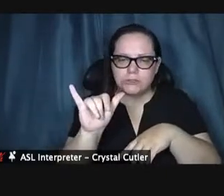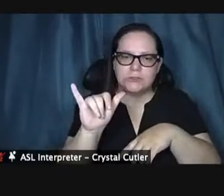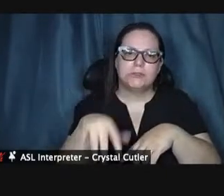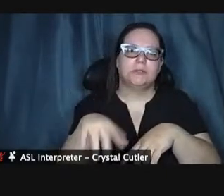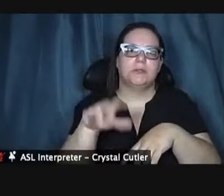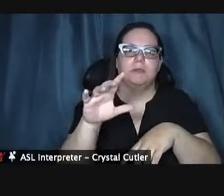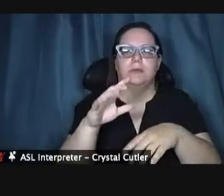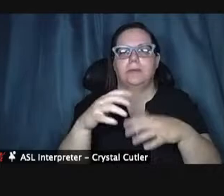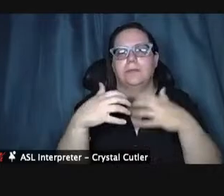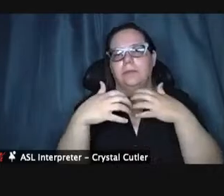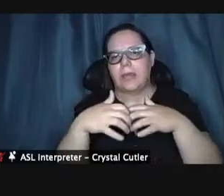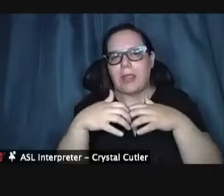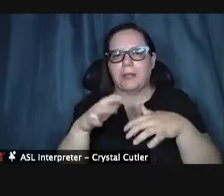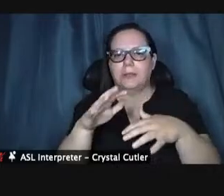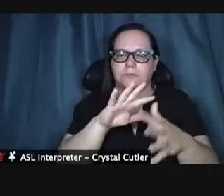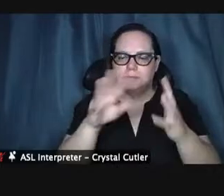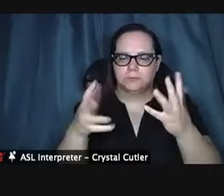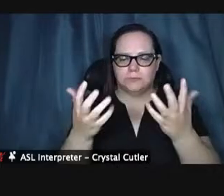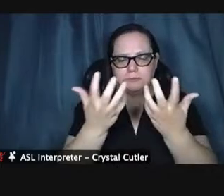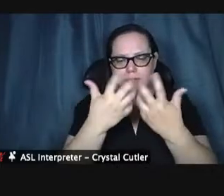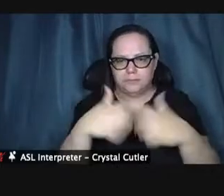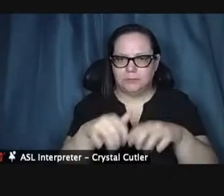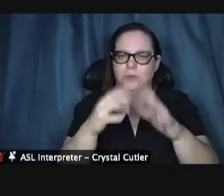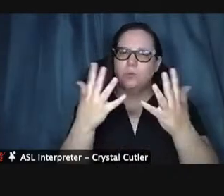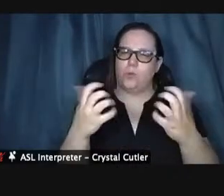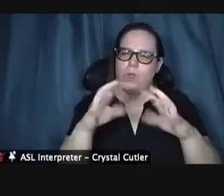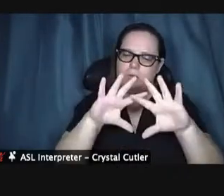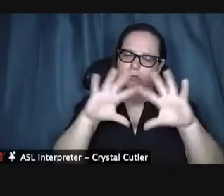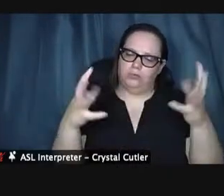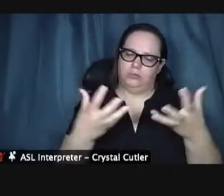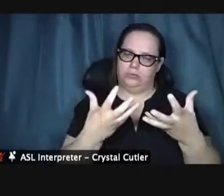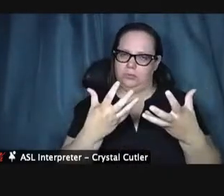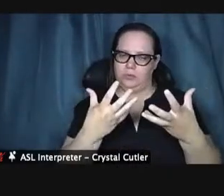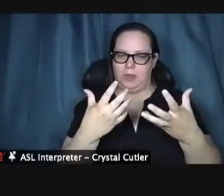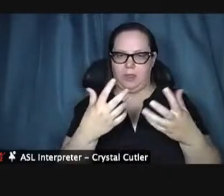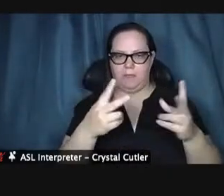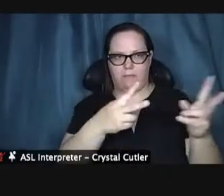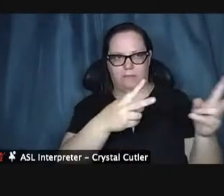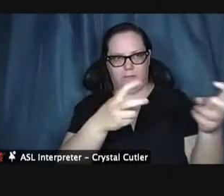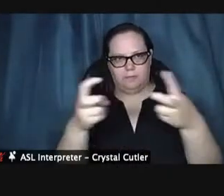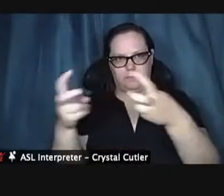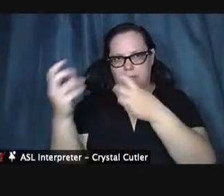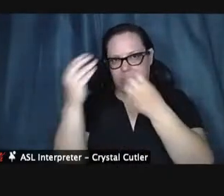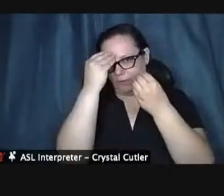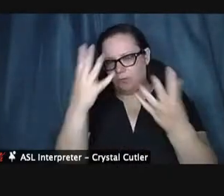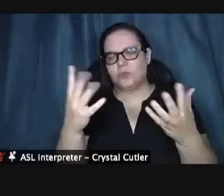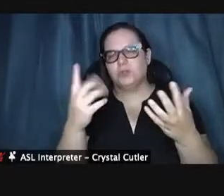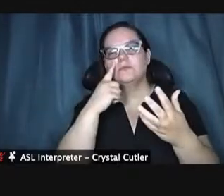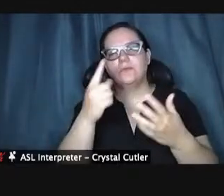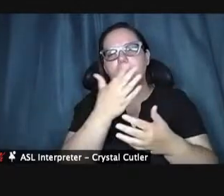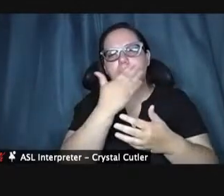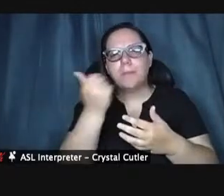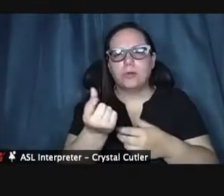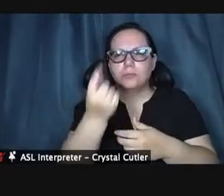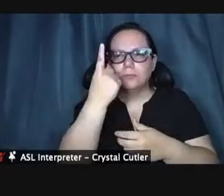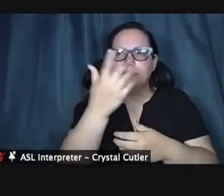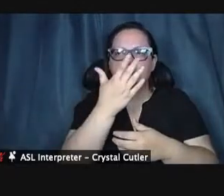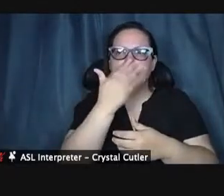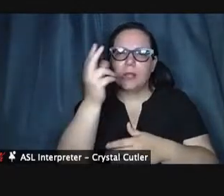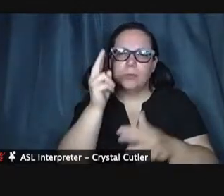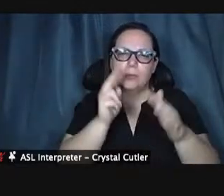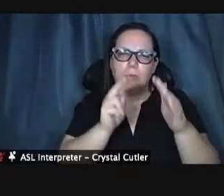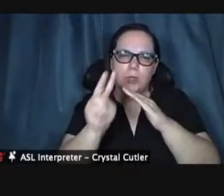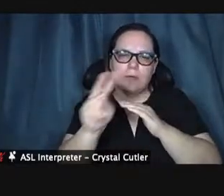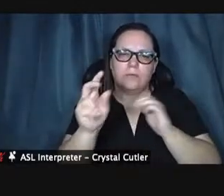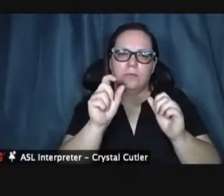things we want to pull together into a better understanding, better predictive capability for understanding where